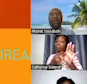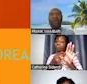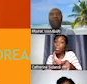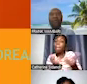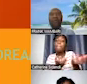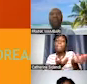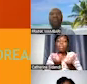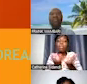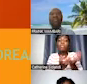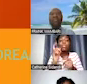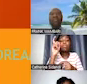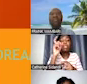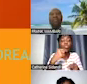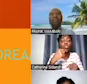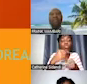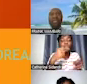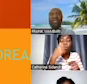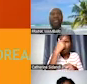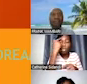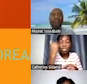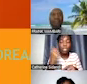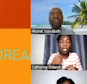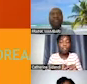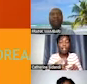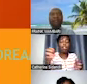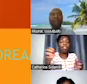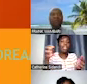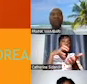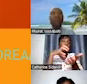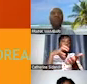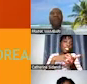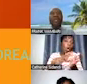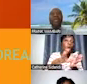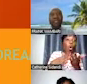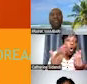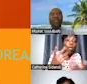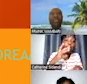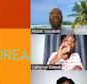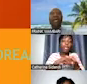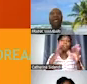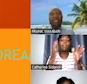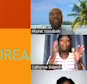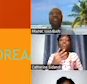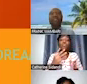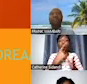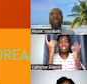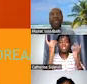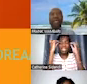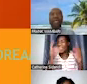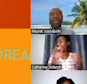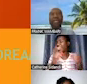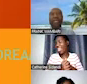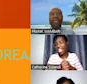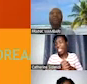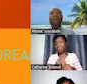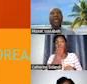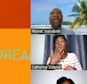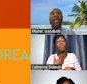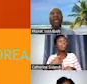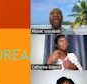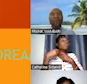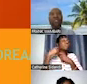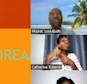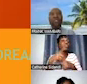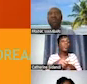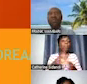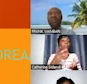because of unprecedented events, or you find somebody have decided to betray you and you find you have been accused